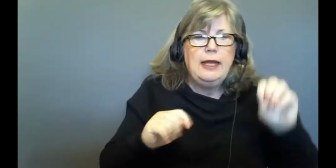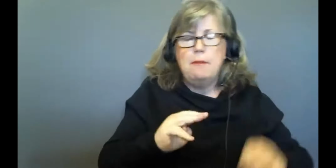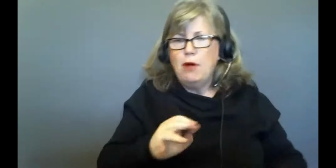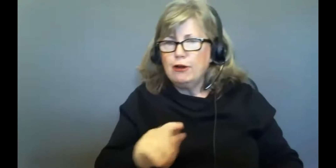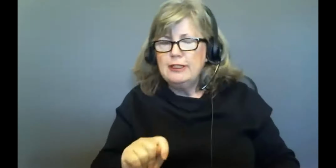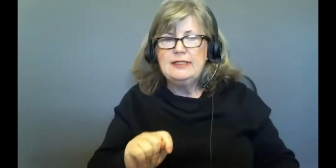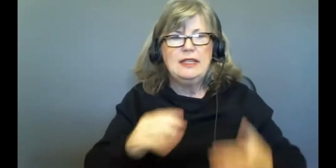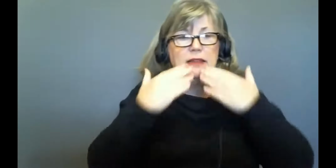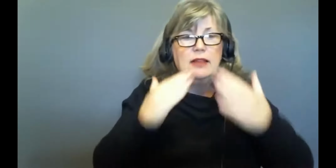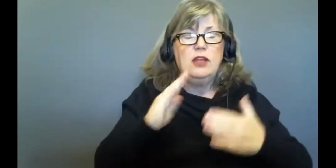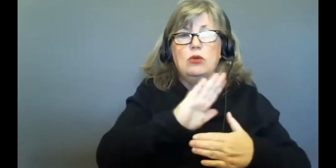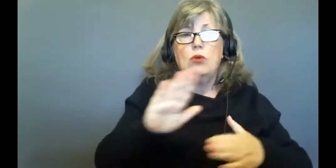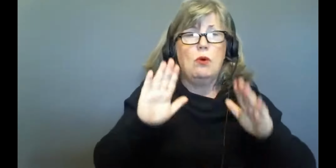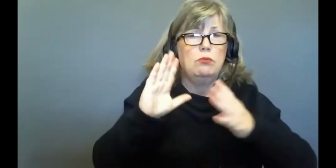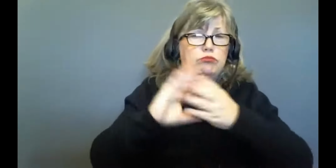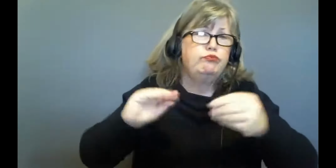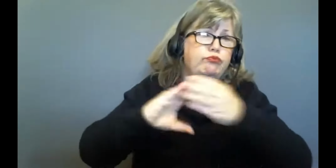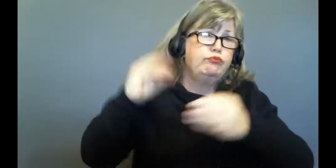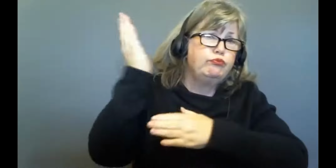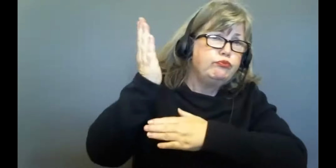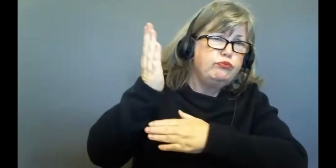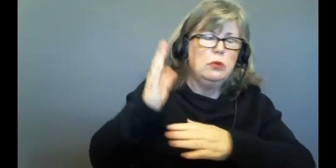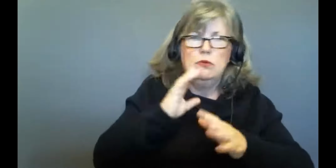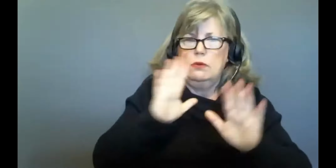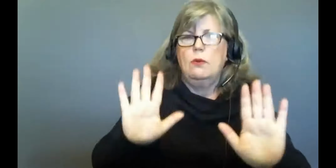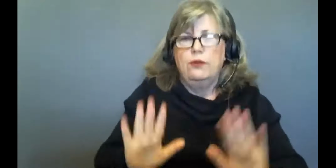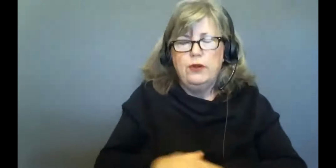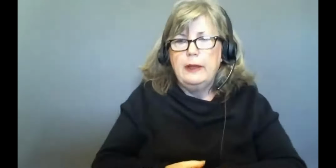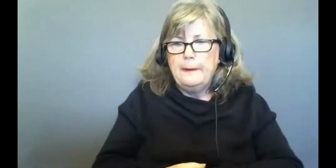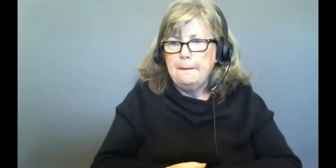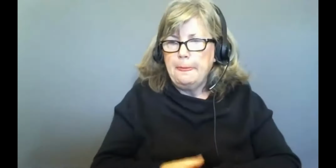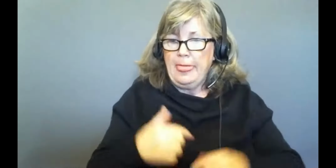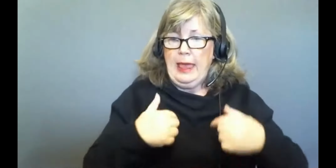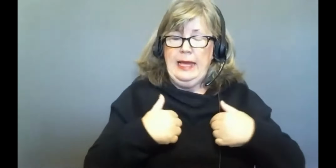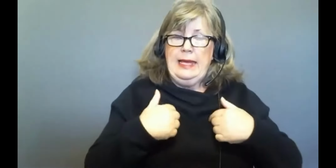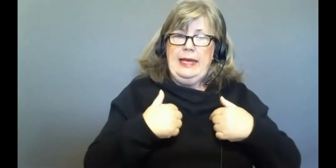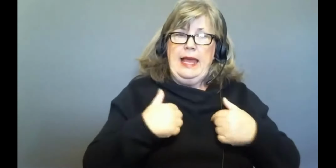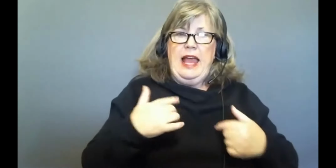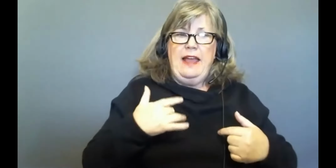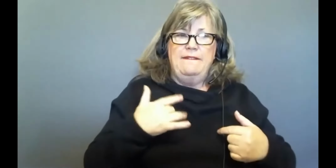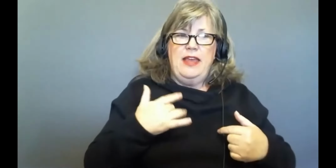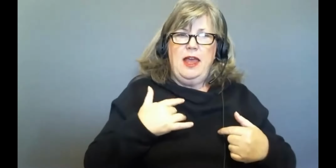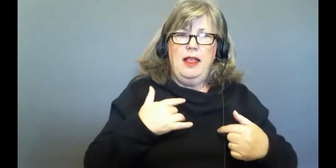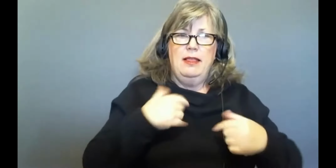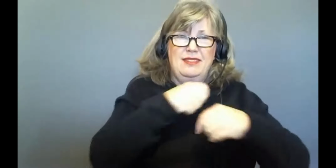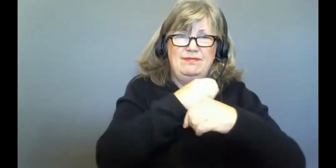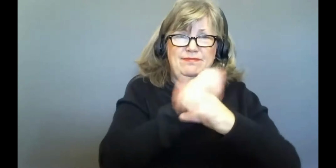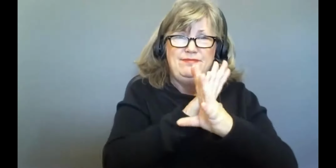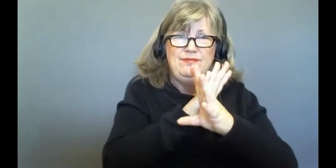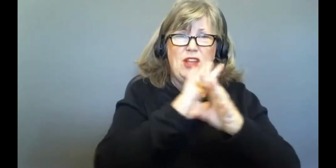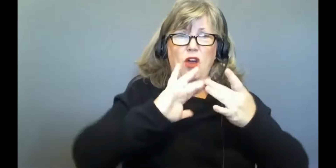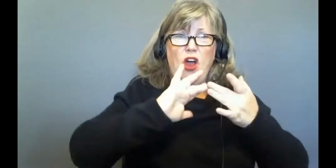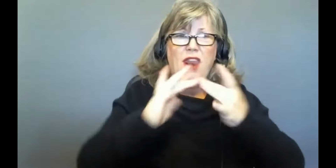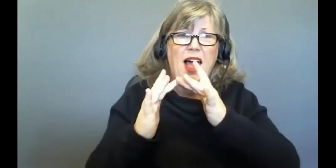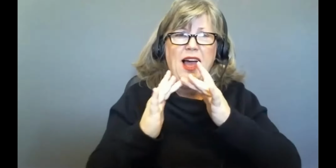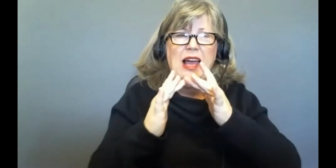your wonderful presentations. You know, I find it really hard to do this virtually. I love